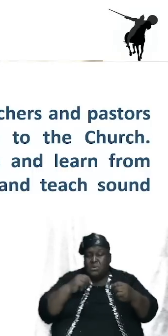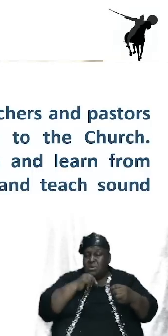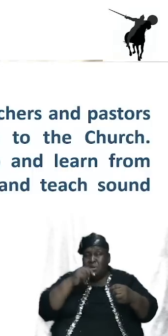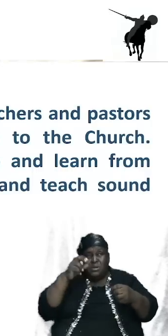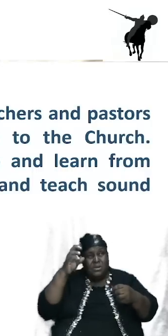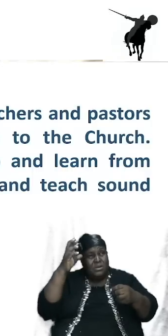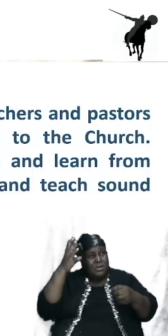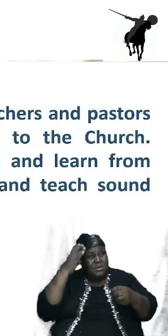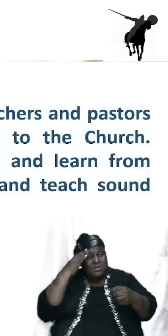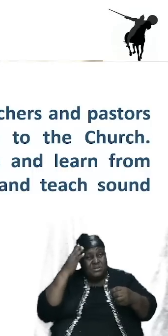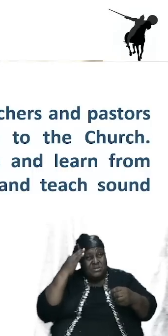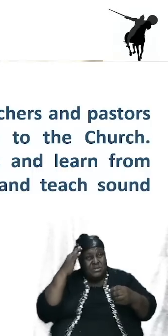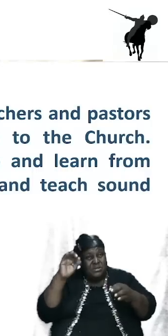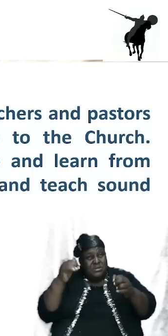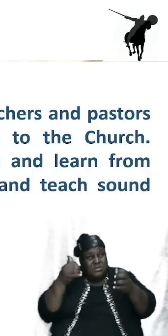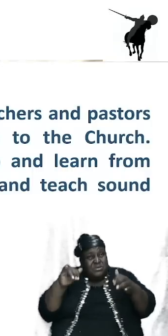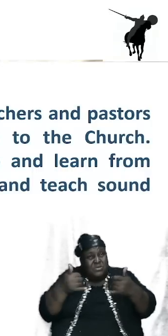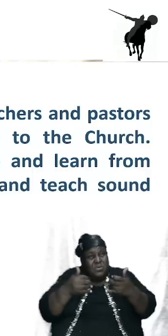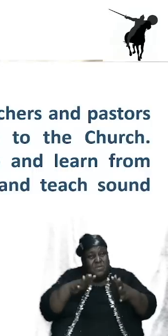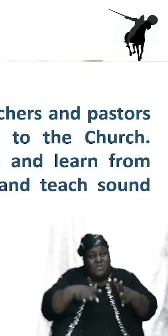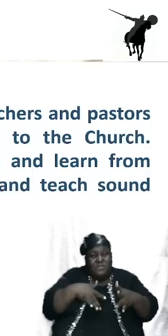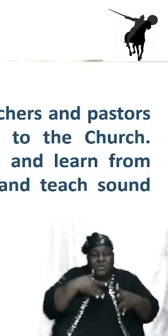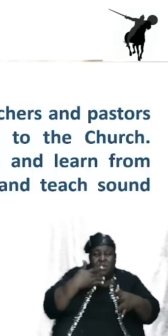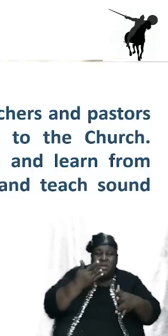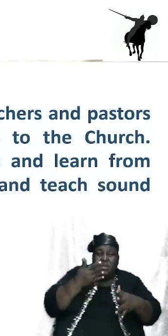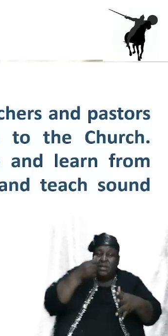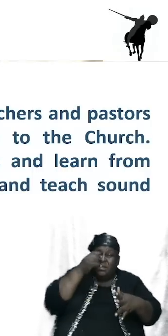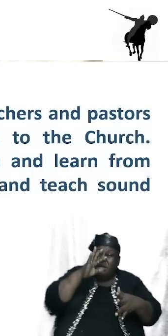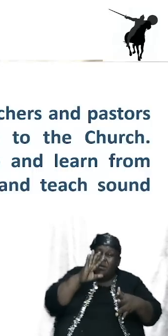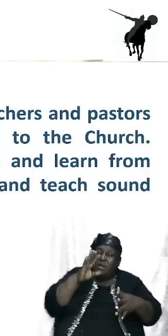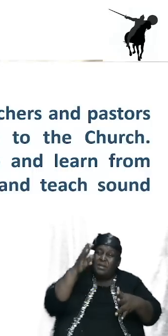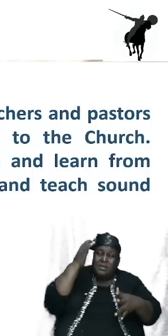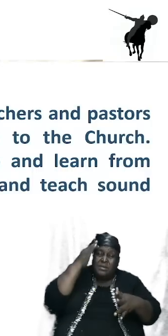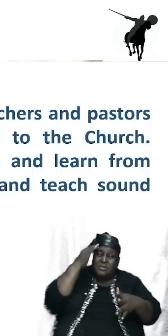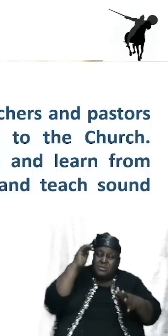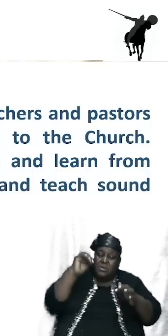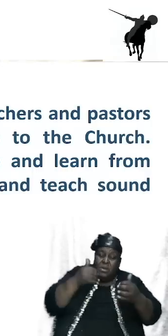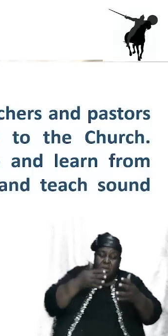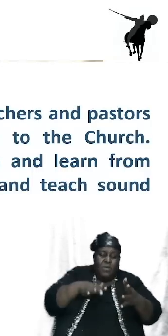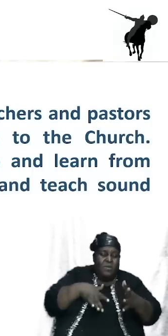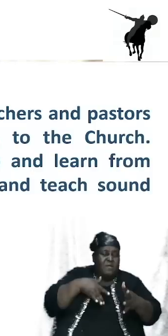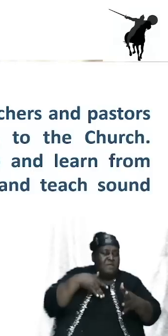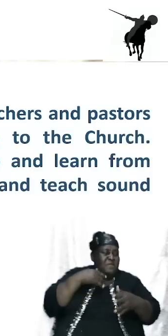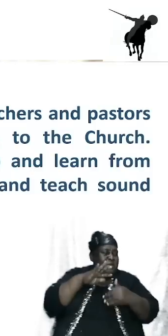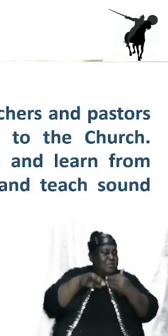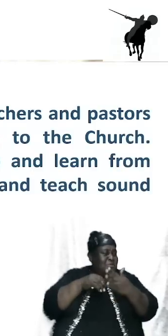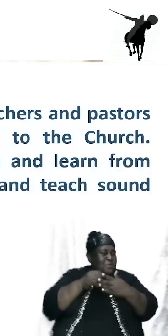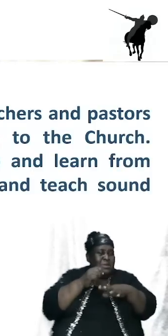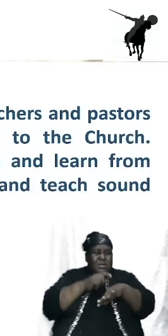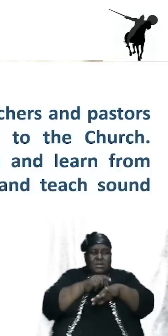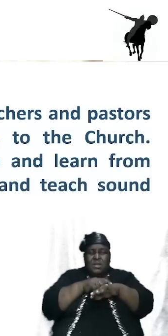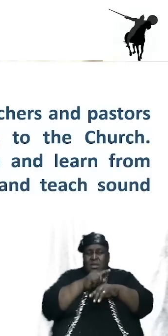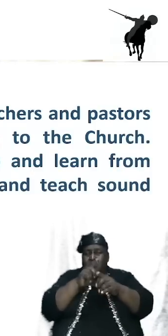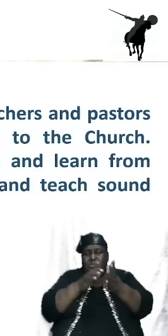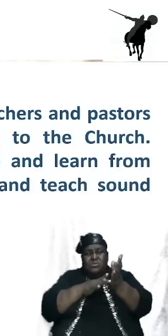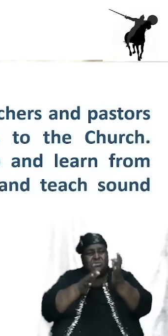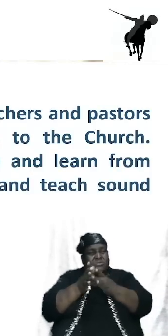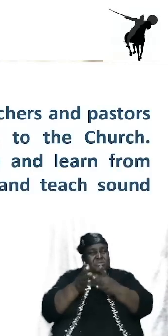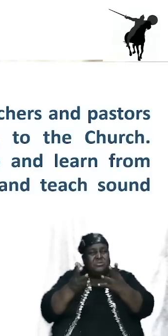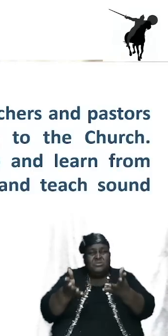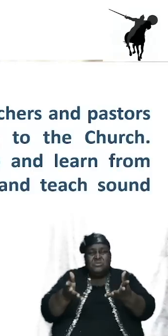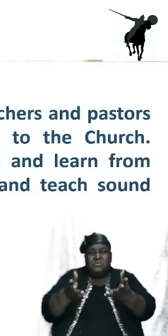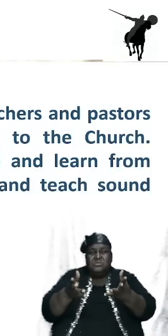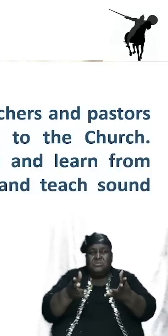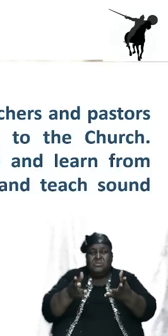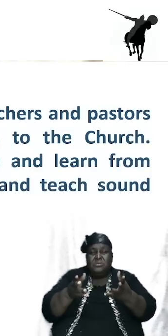feel. As a matter of fact, if you talk about, if God was so concerned about how we feel all the time, then Jesus would not have died. You know what things Jesus got